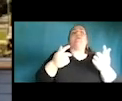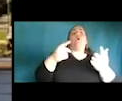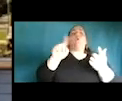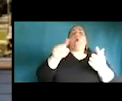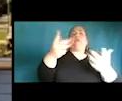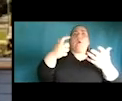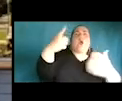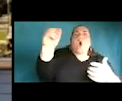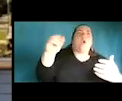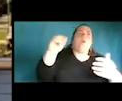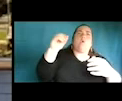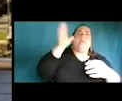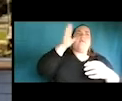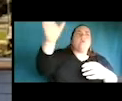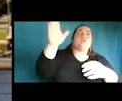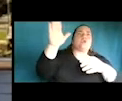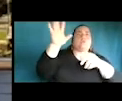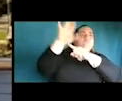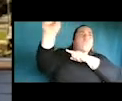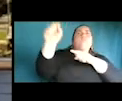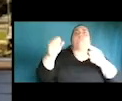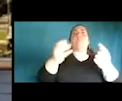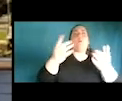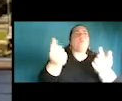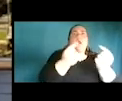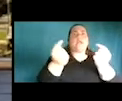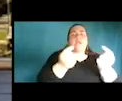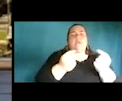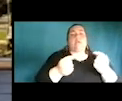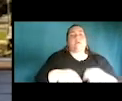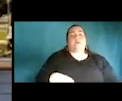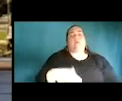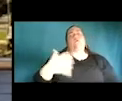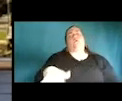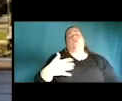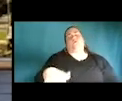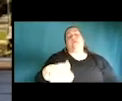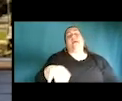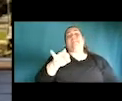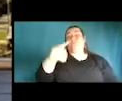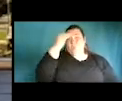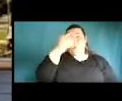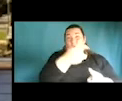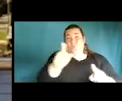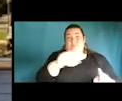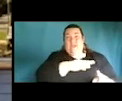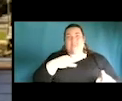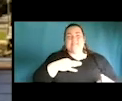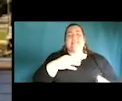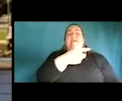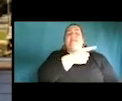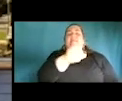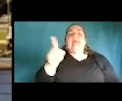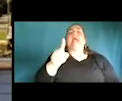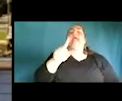recommendation letters of the faculty being honored today, you would know that they have done this and more. In the most fundamental